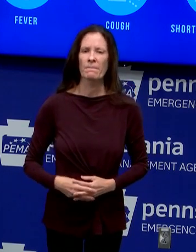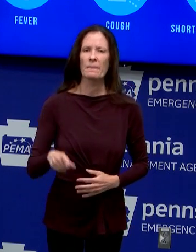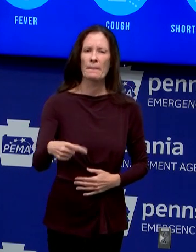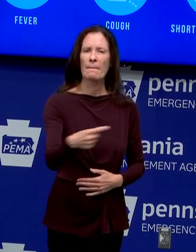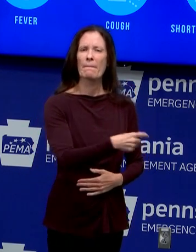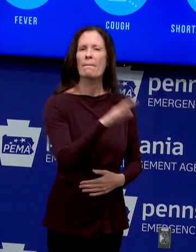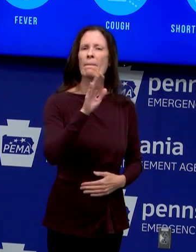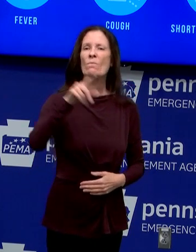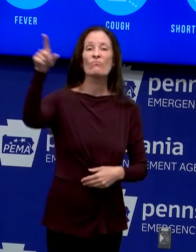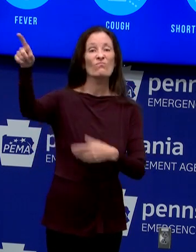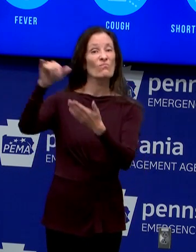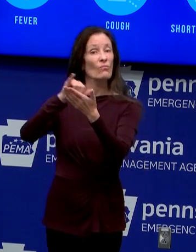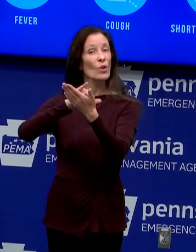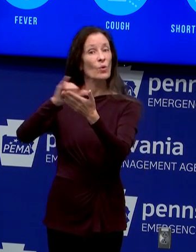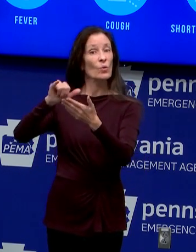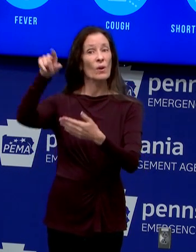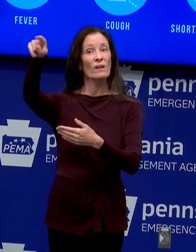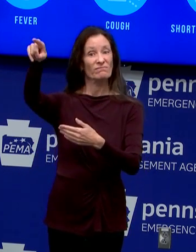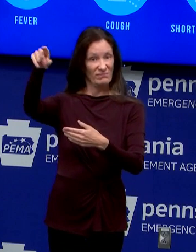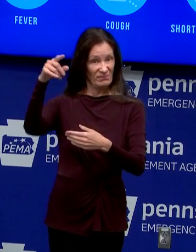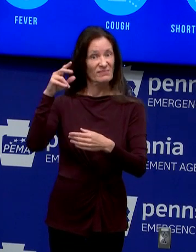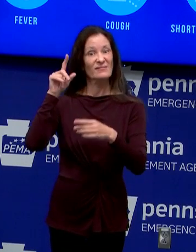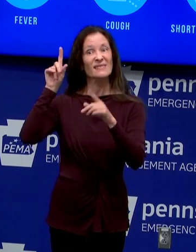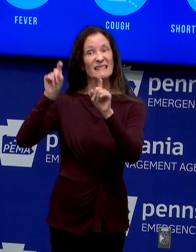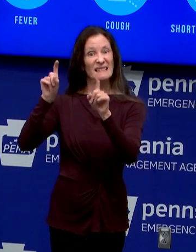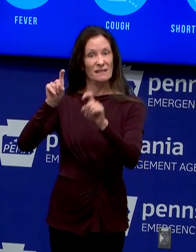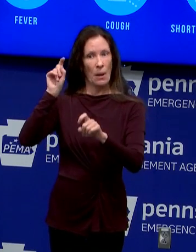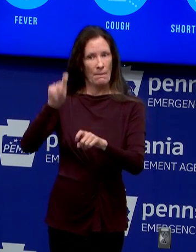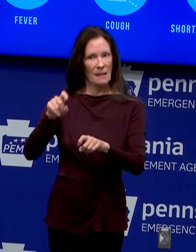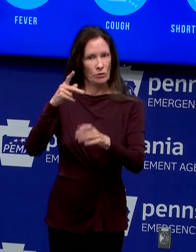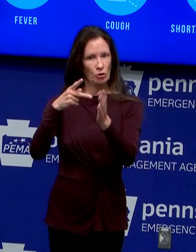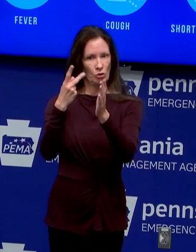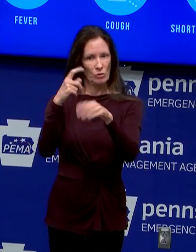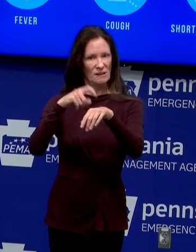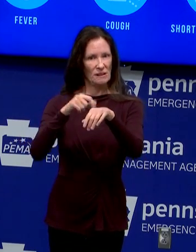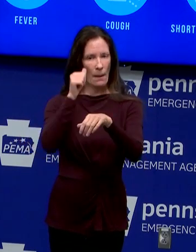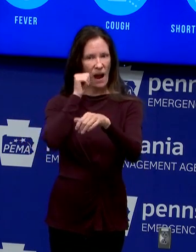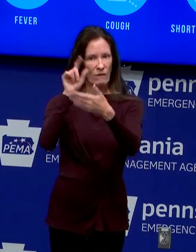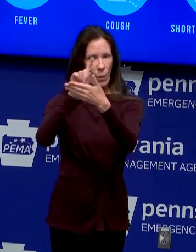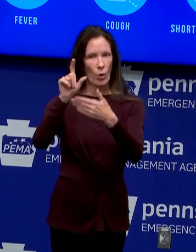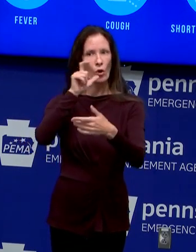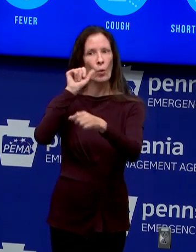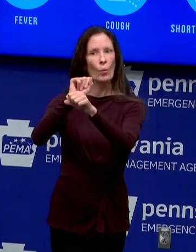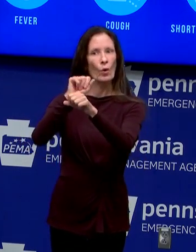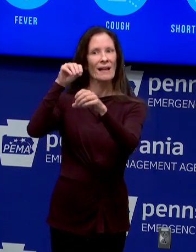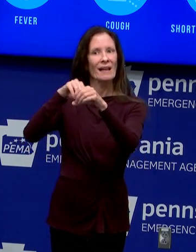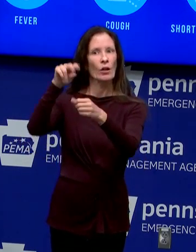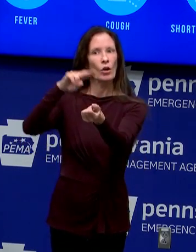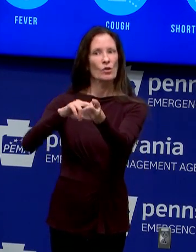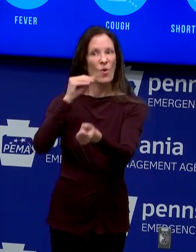week. Does Pennsylvania have plans to issue a similar order? We are working on those plans, and